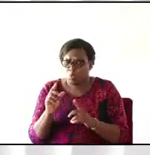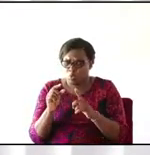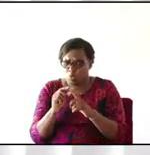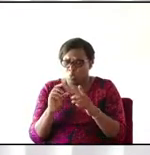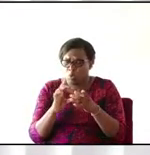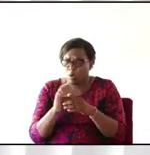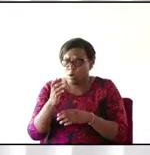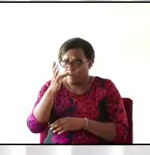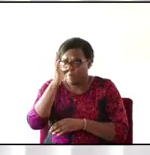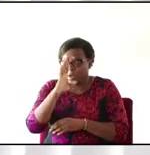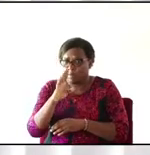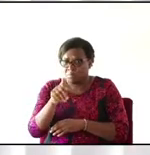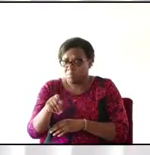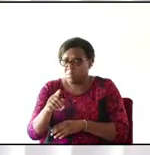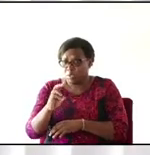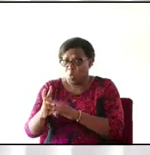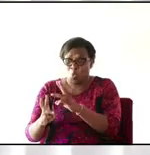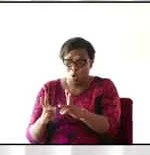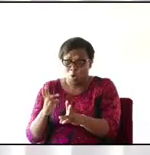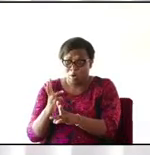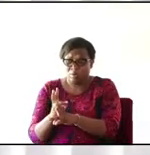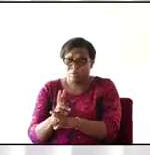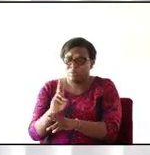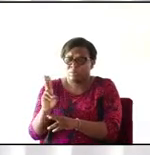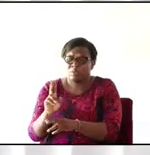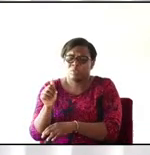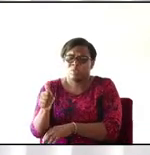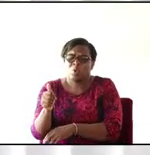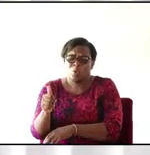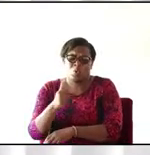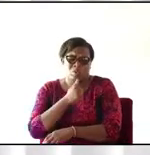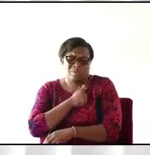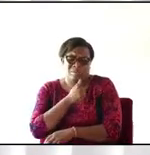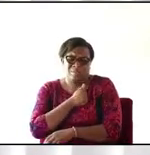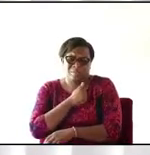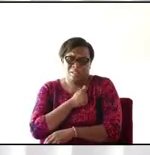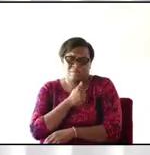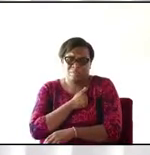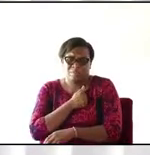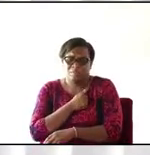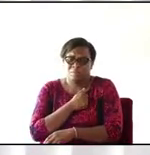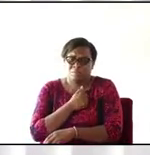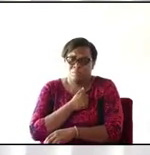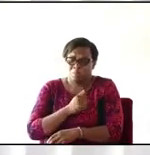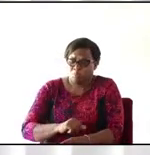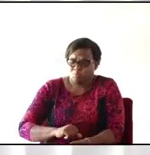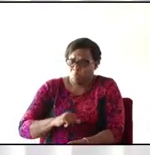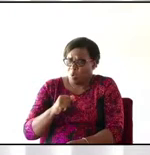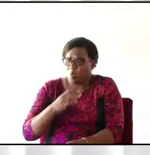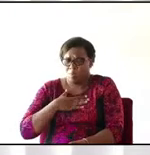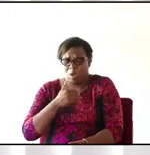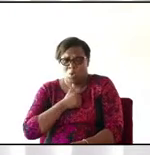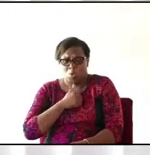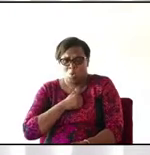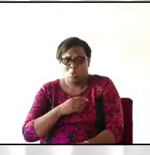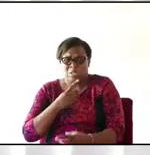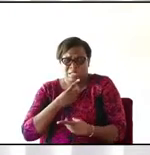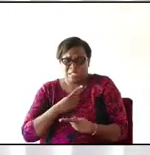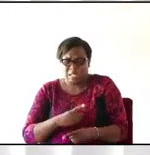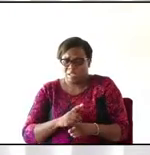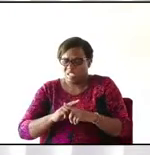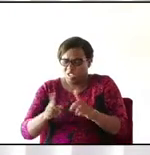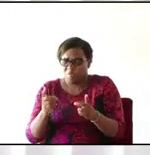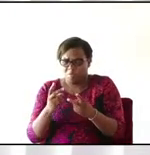The world is driven by their own selfish ambitions and desires. Different value